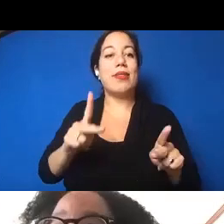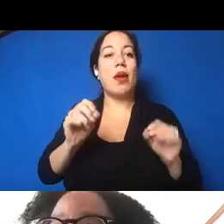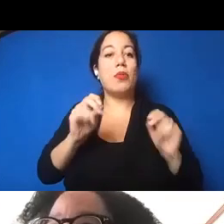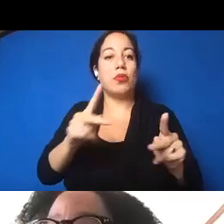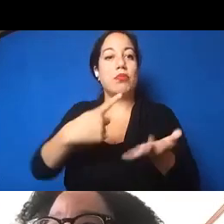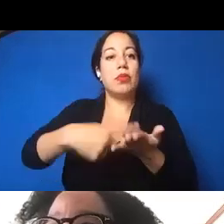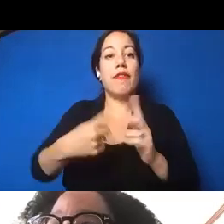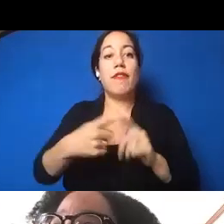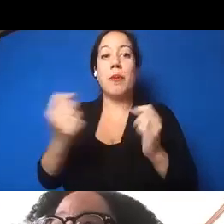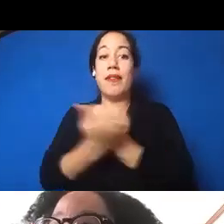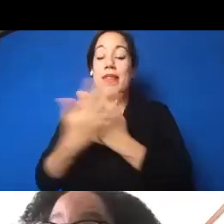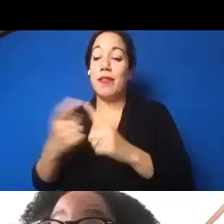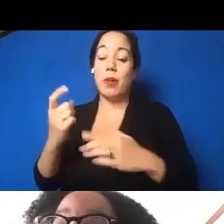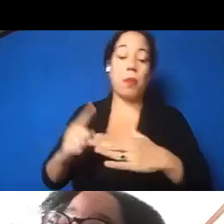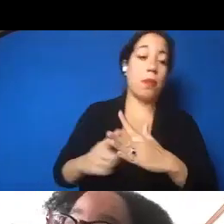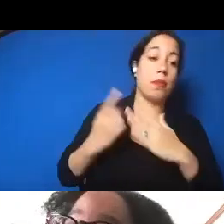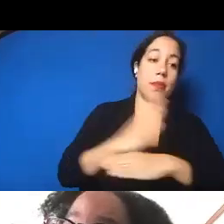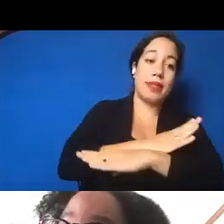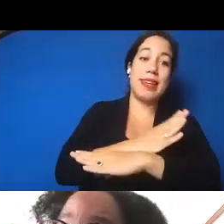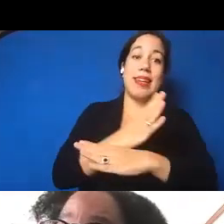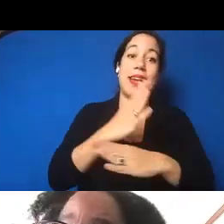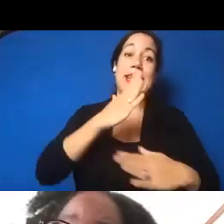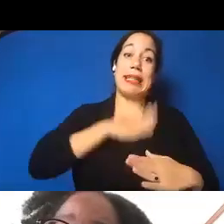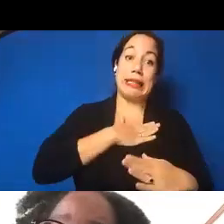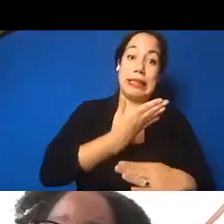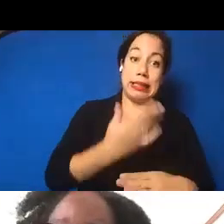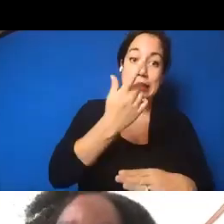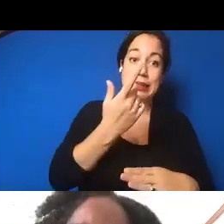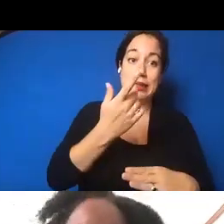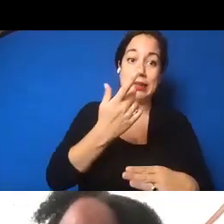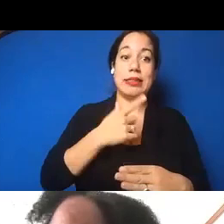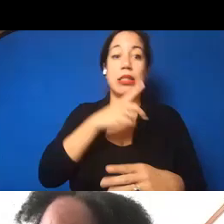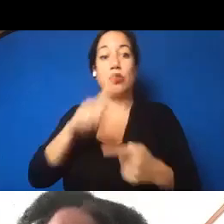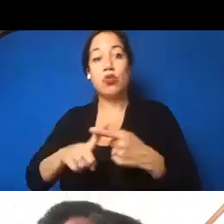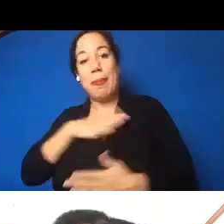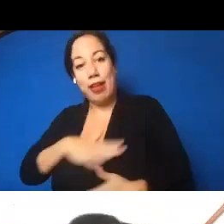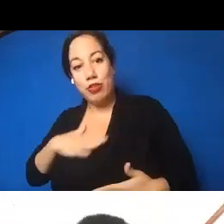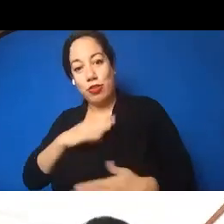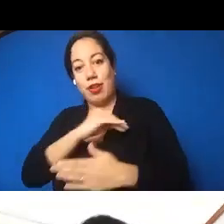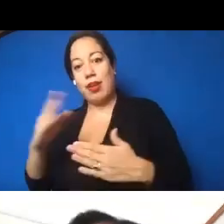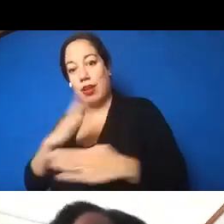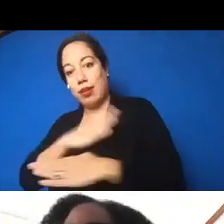from consent to pleasure to healthy sexuality. Next slide, please.